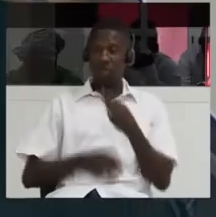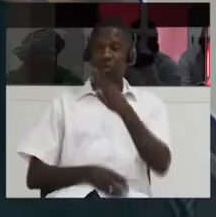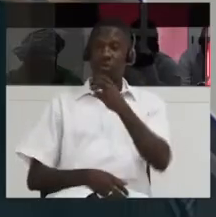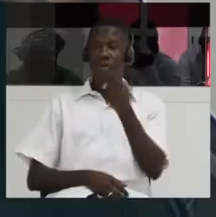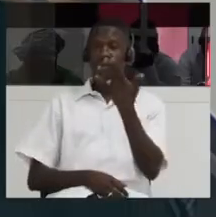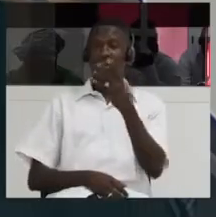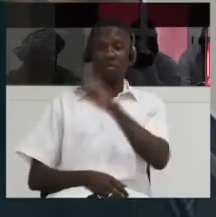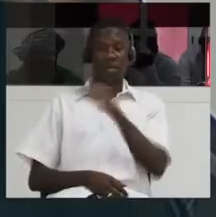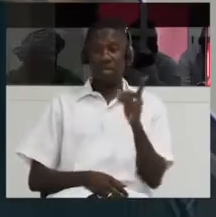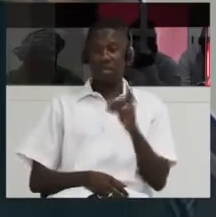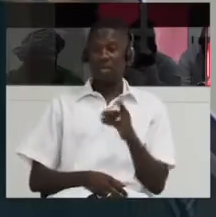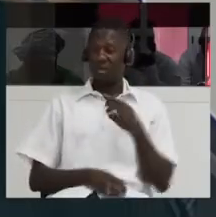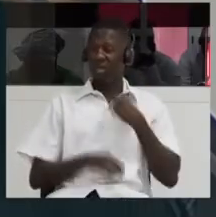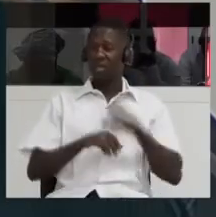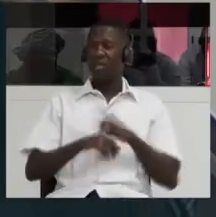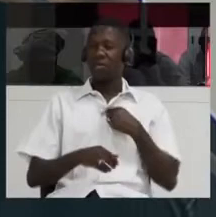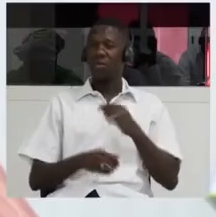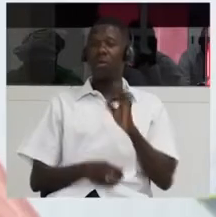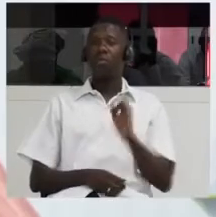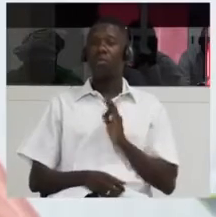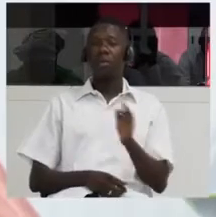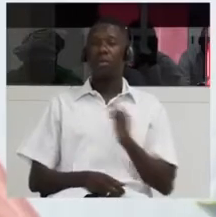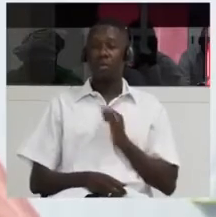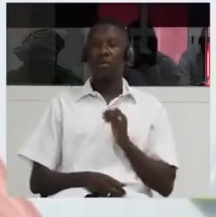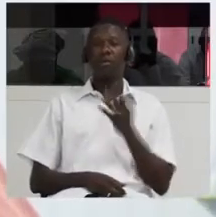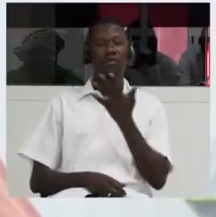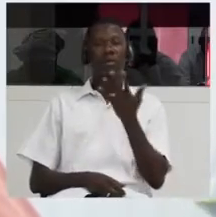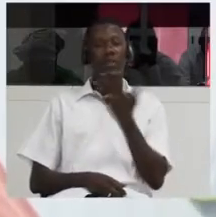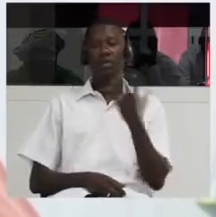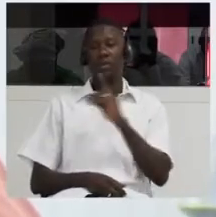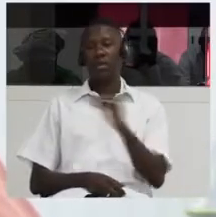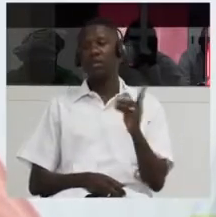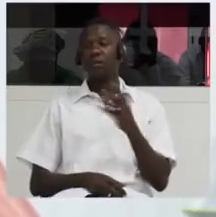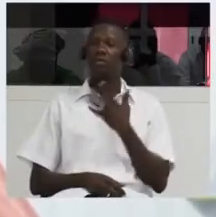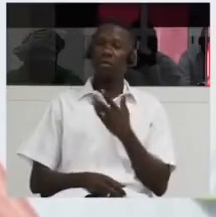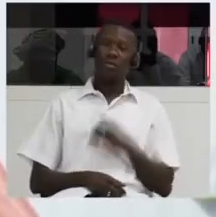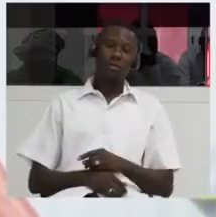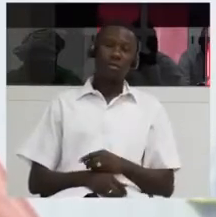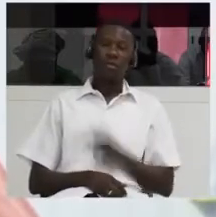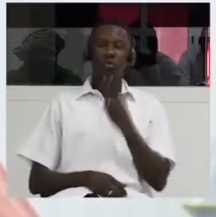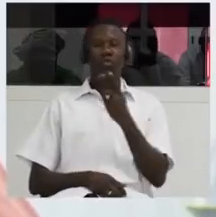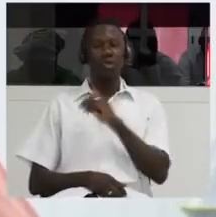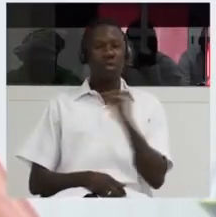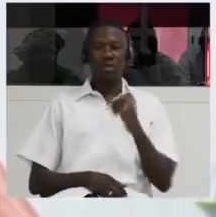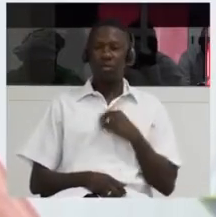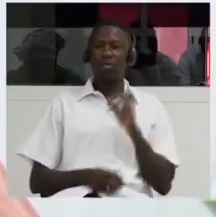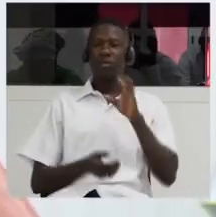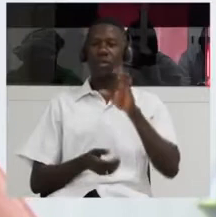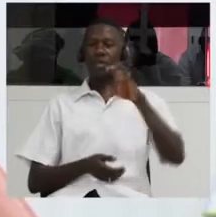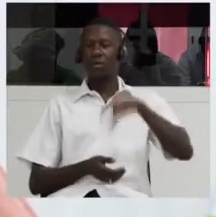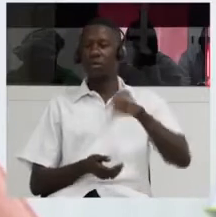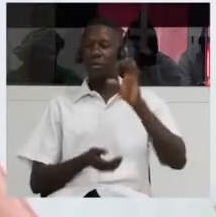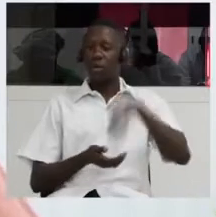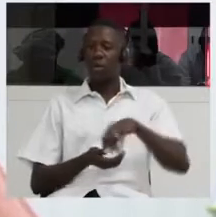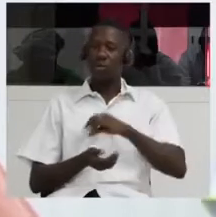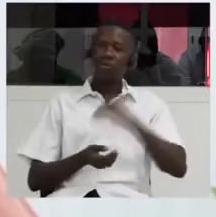way will be $5, $2, $3 from Yundum to Sarakuna, $2 from Sarakuna to Bakau. So meaning he can